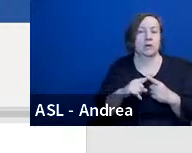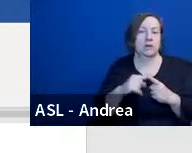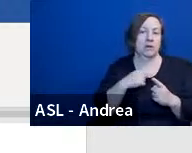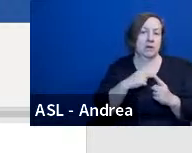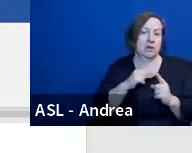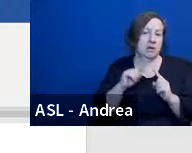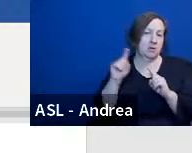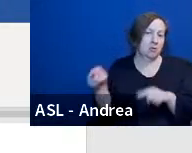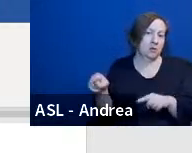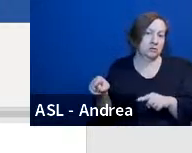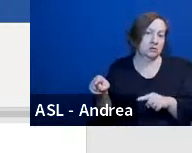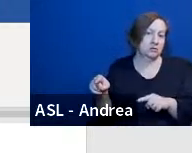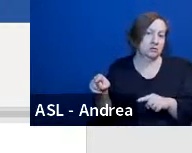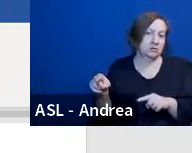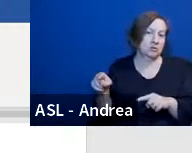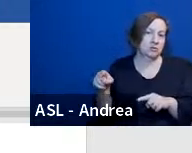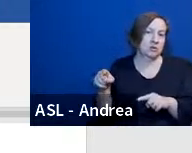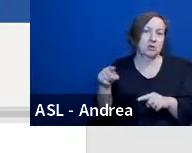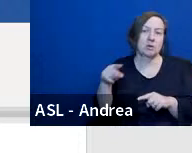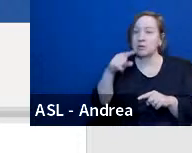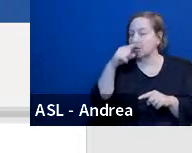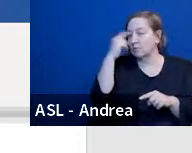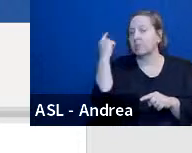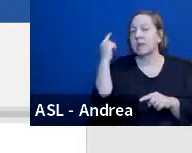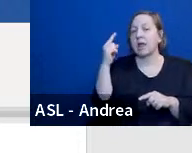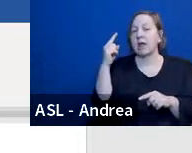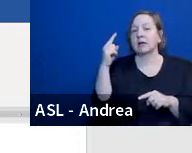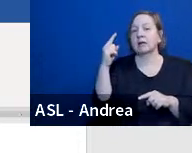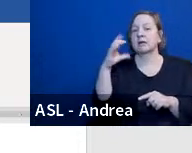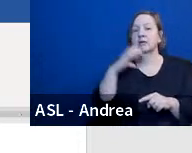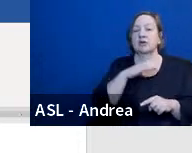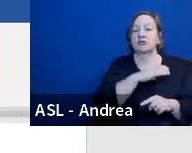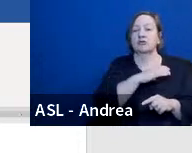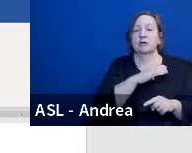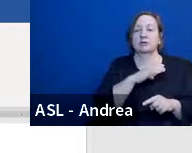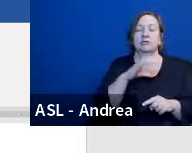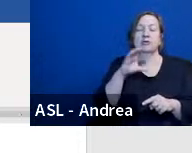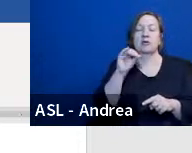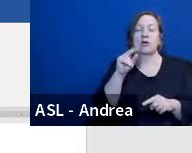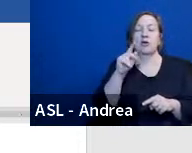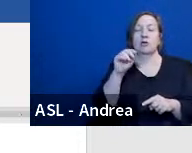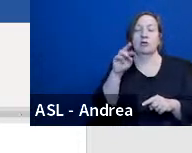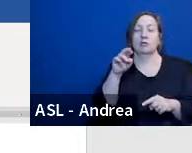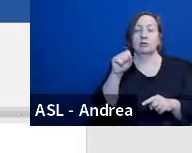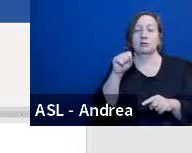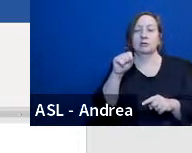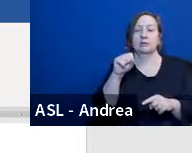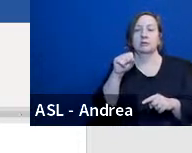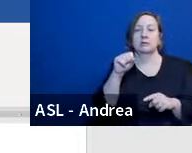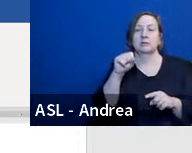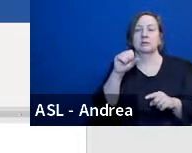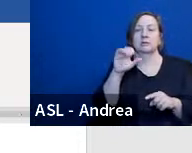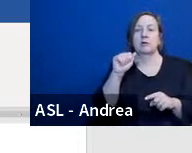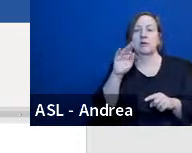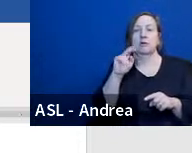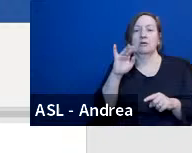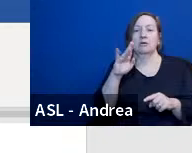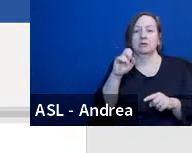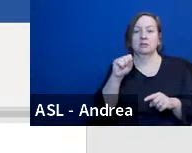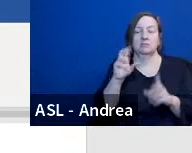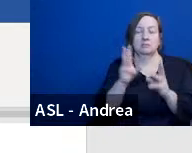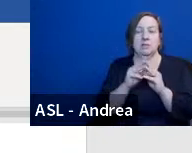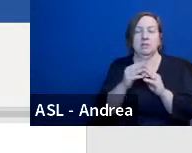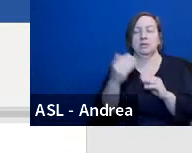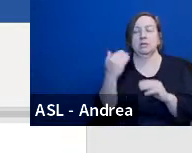at the Black Congressional Caucus Foundation meeting back in September, had a chance to